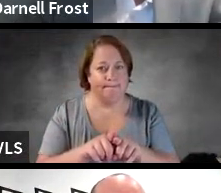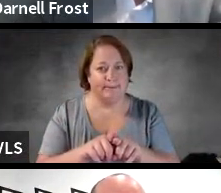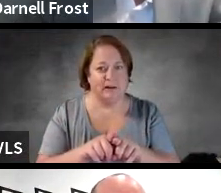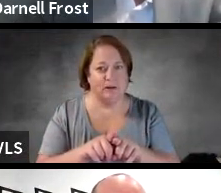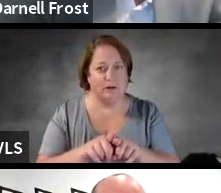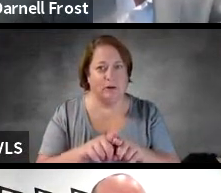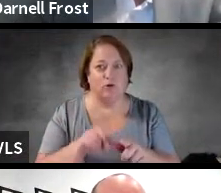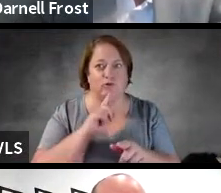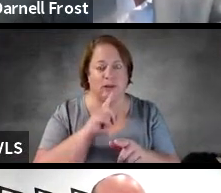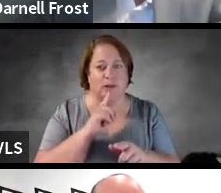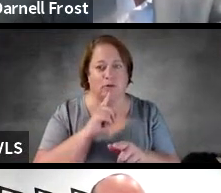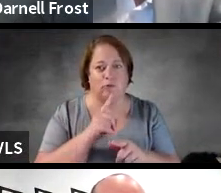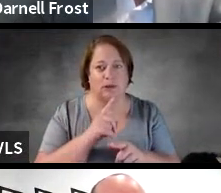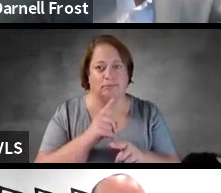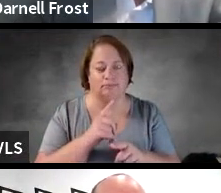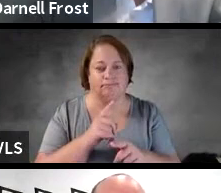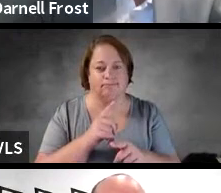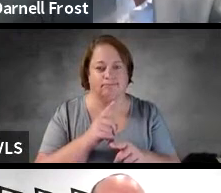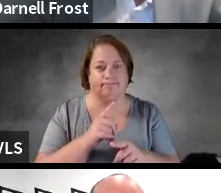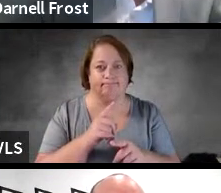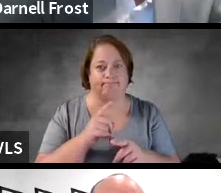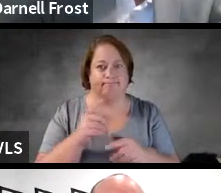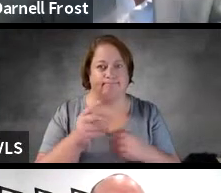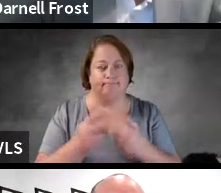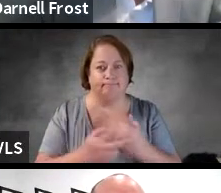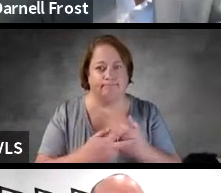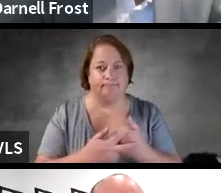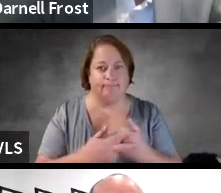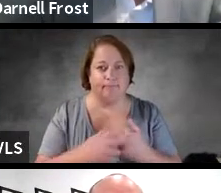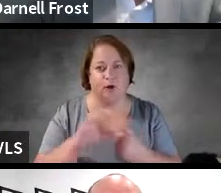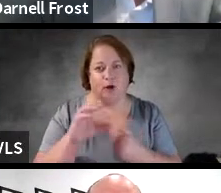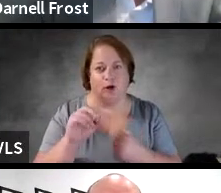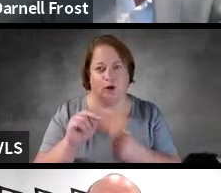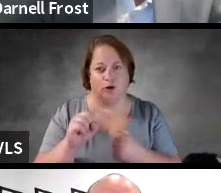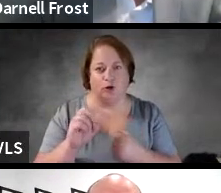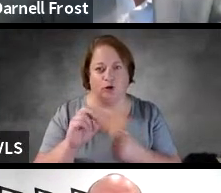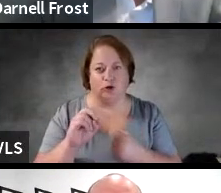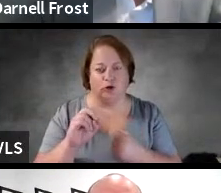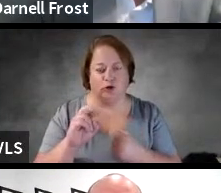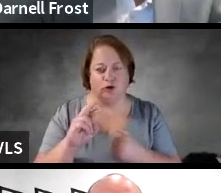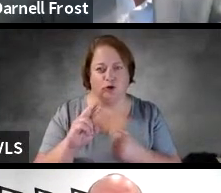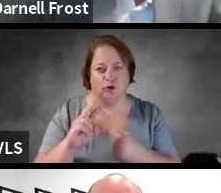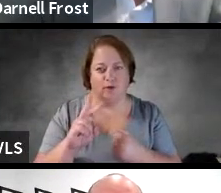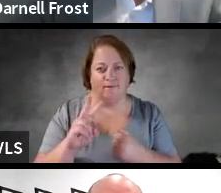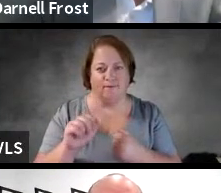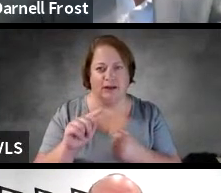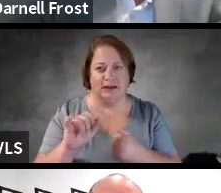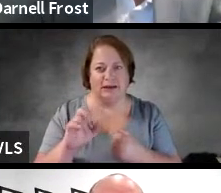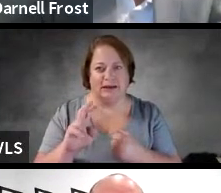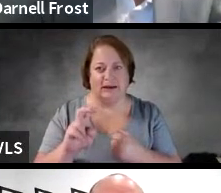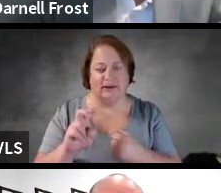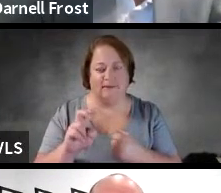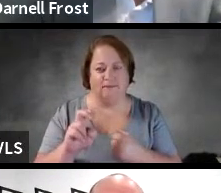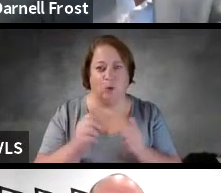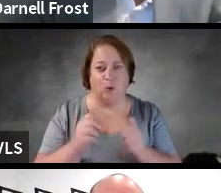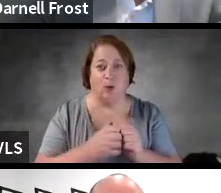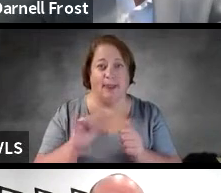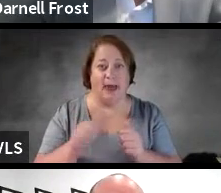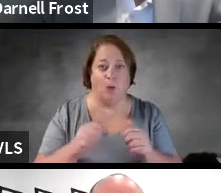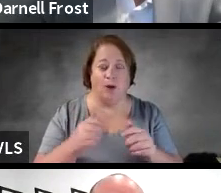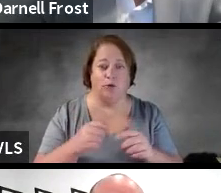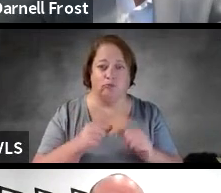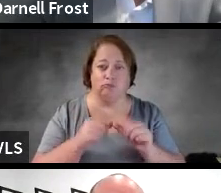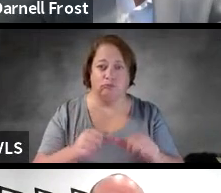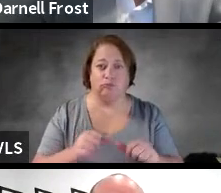very conservative in that. And in doing so, we've been able to survive the ups and downs. And our